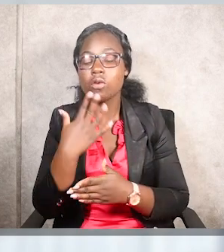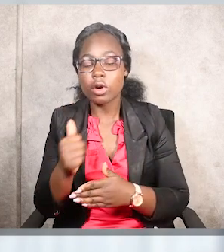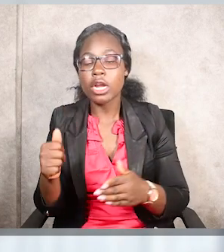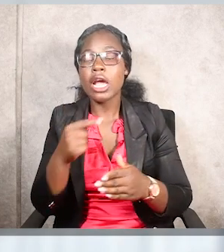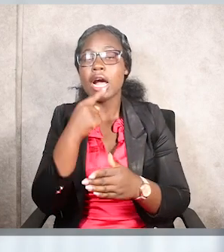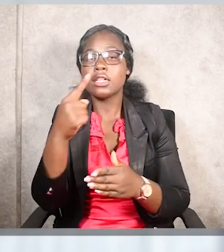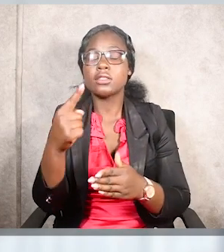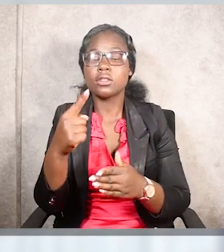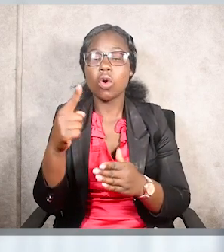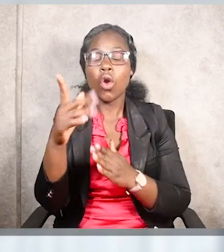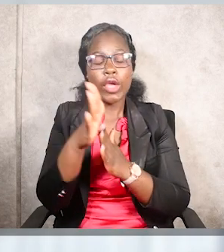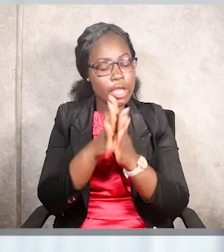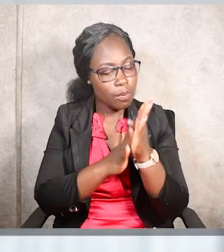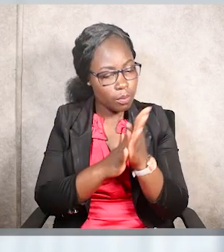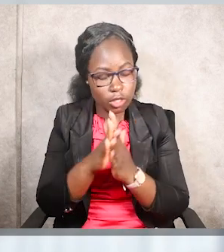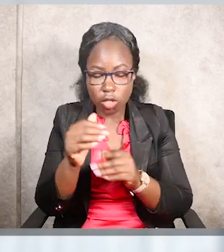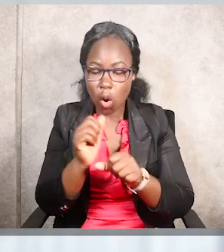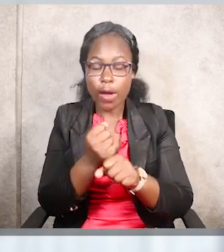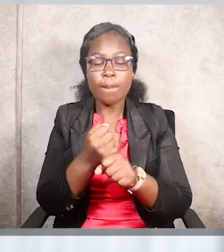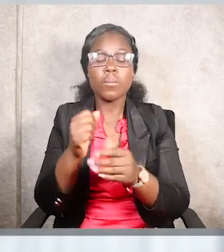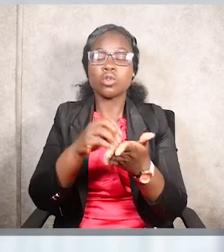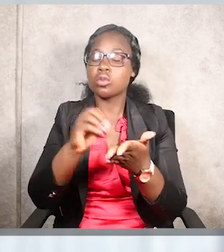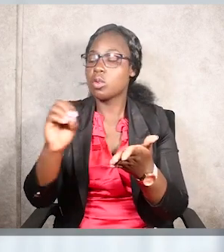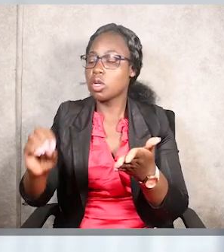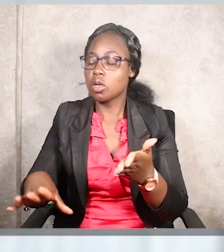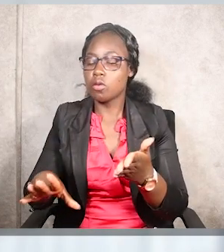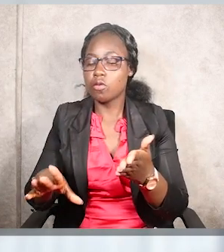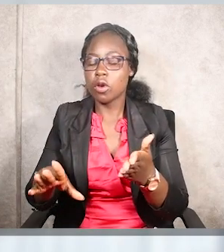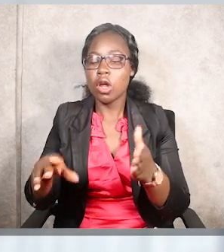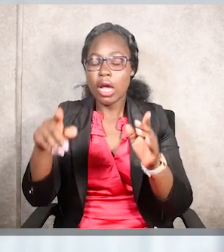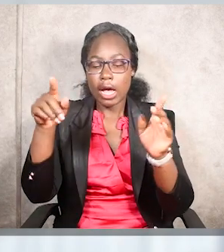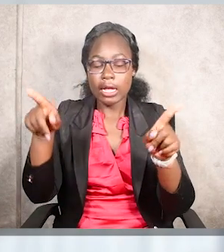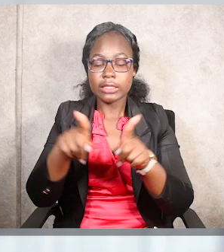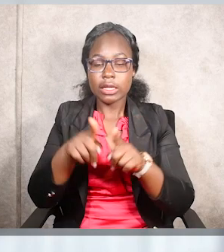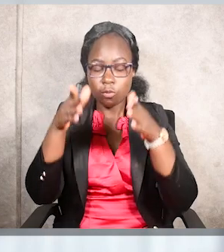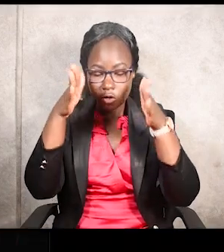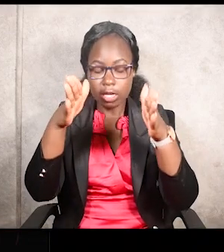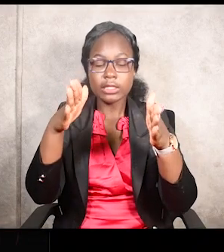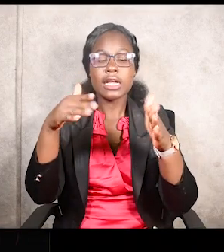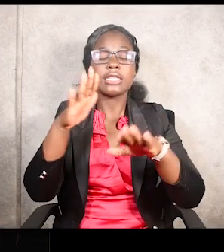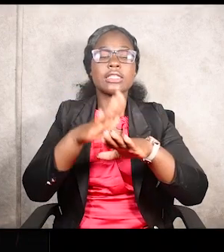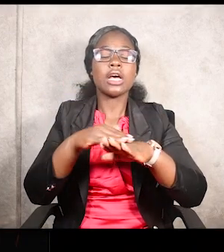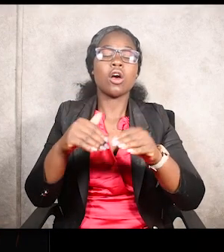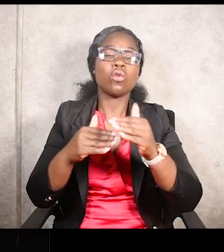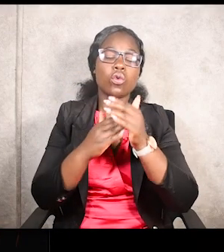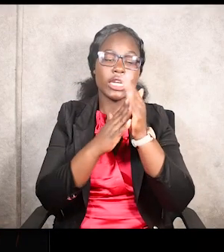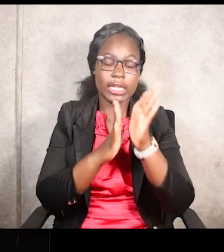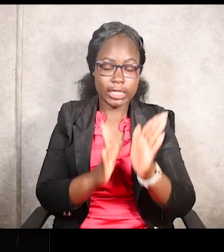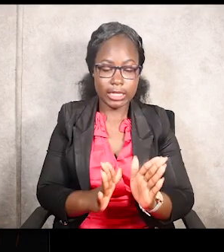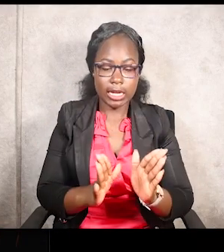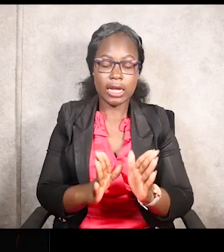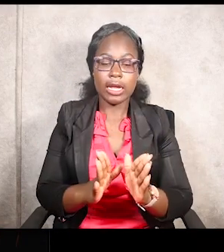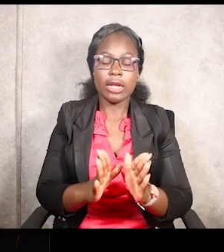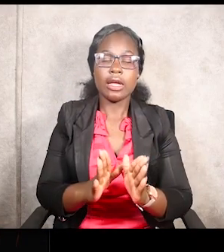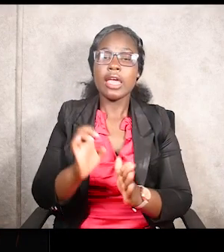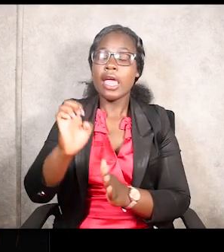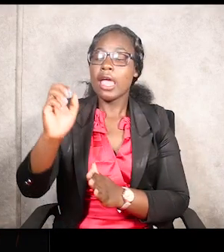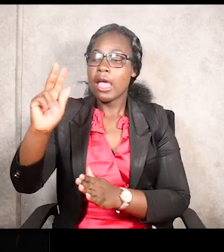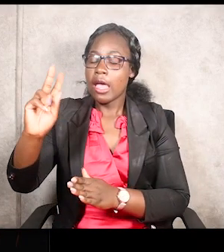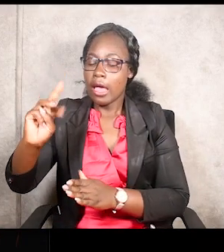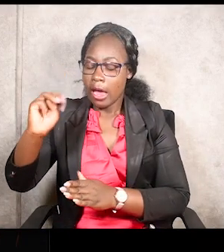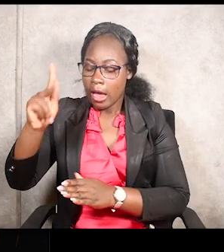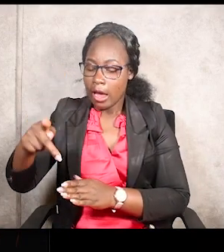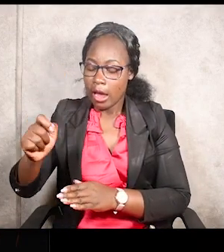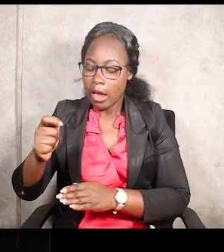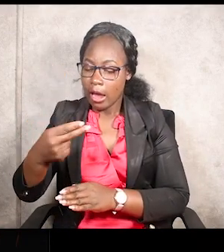inspiration cannot be eliminated from what would be considered a key quality of a leader. Empathy, being able to